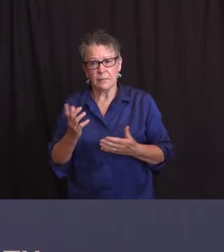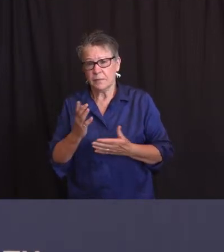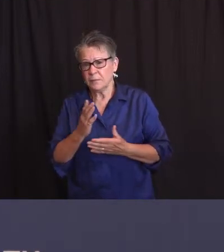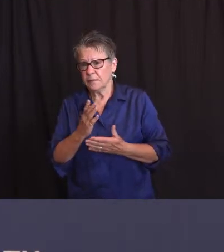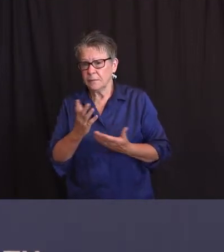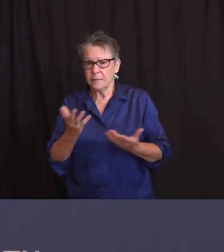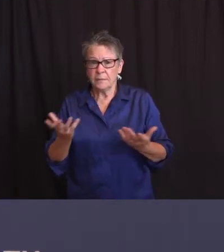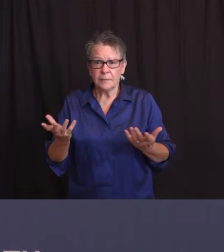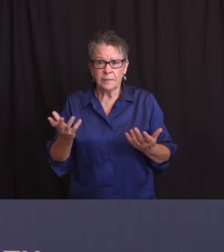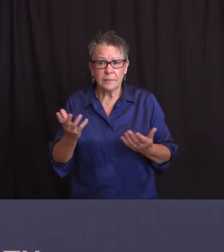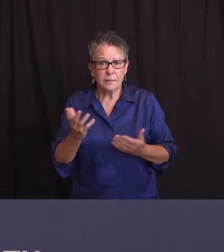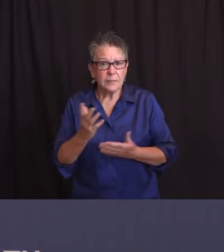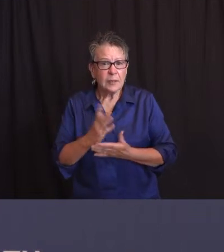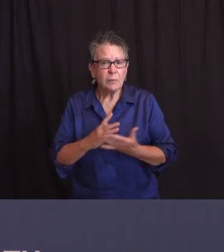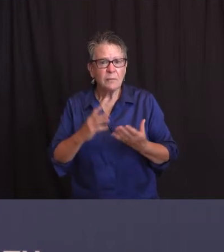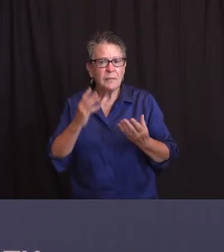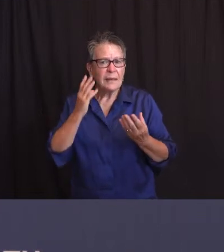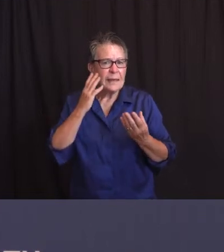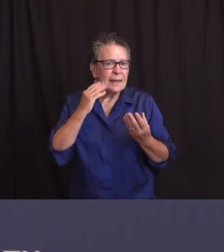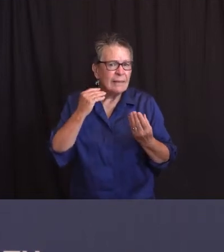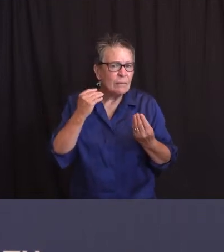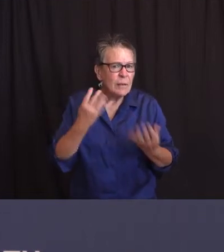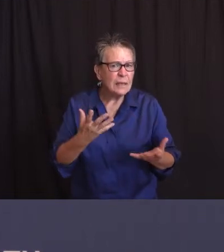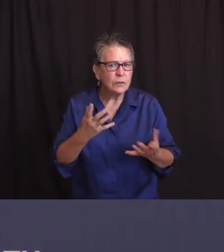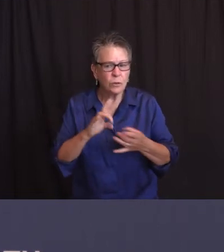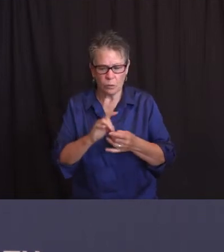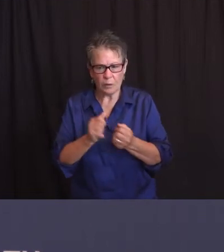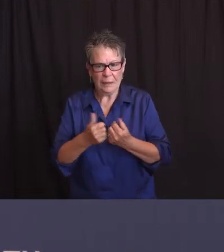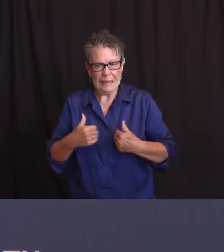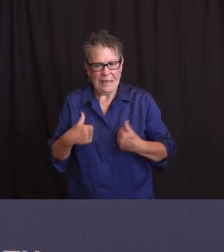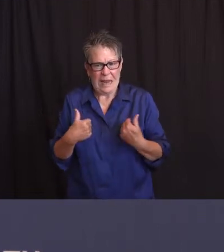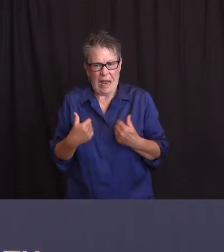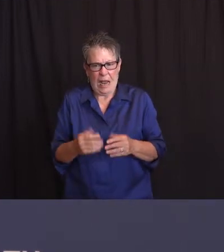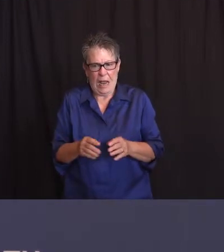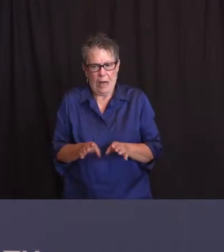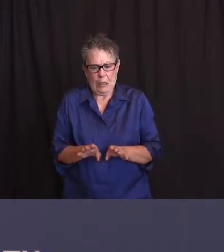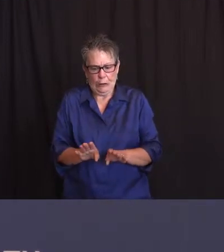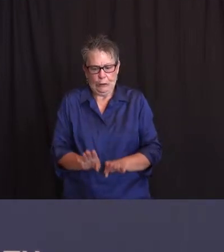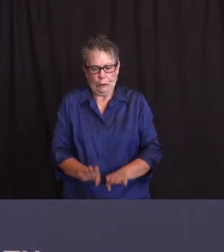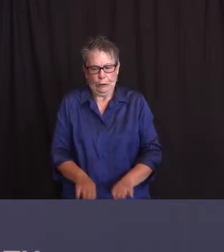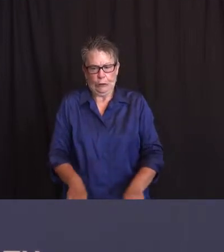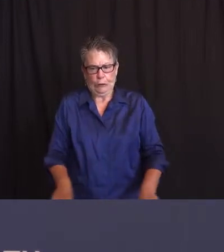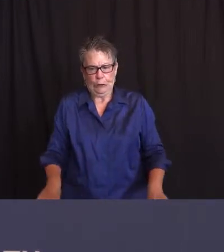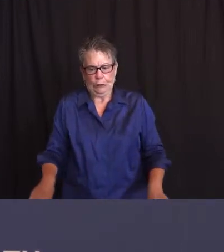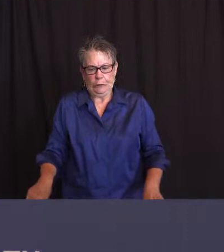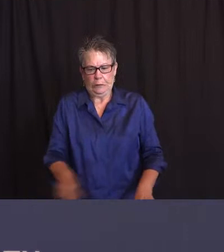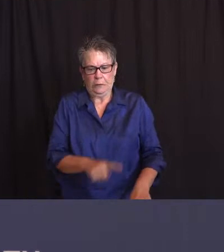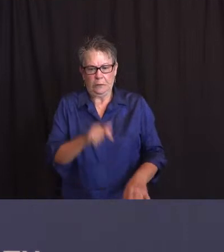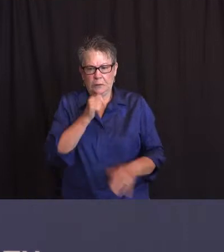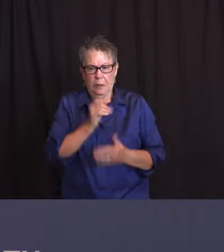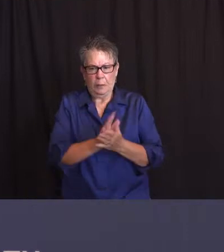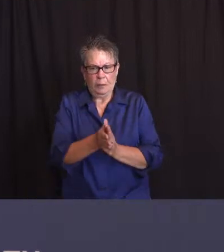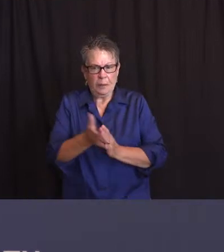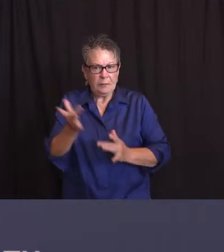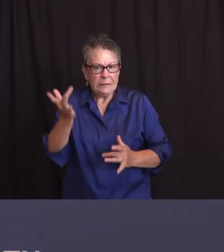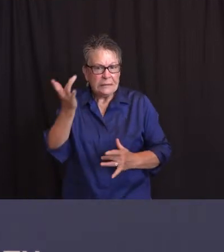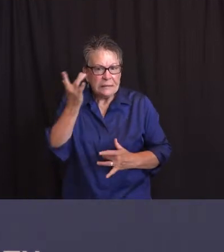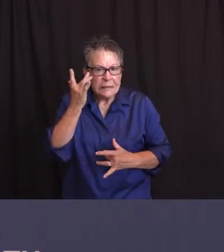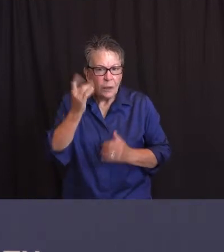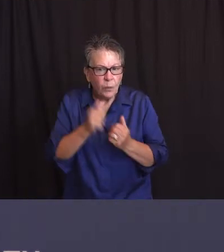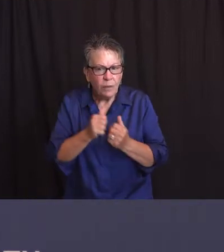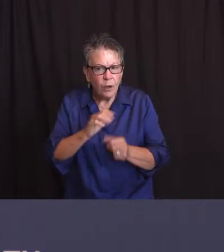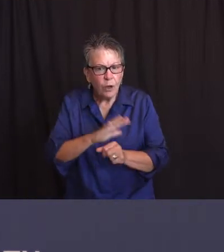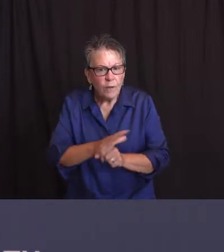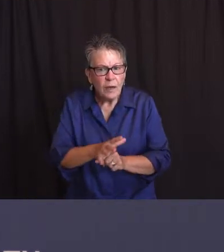with COVID, but they're not passing the virus nearly as much as older people. And that illness may